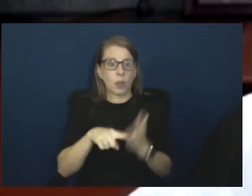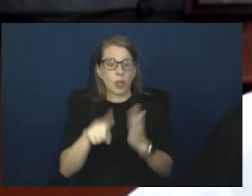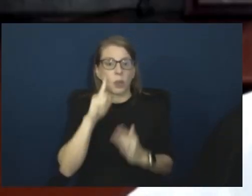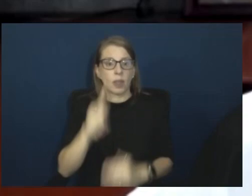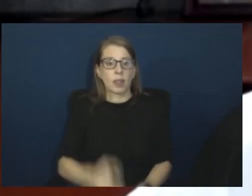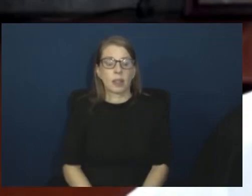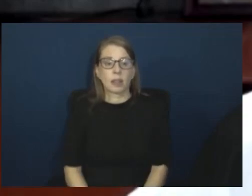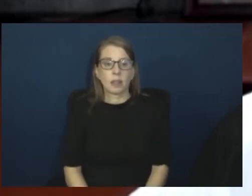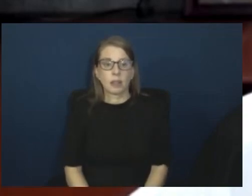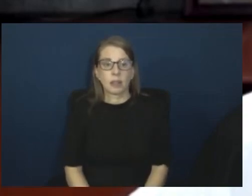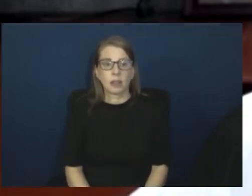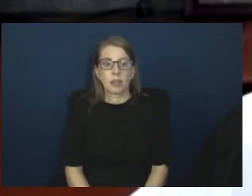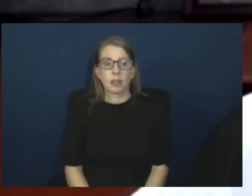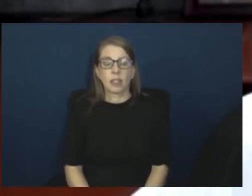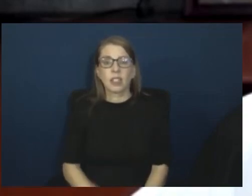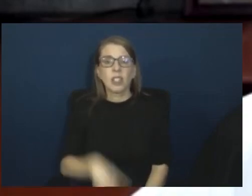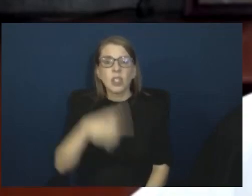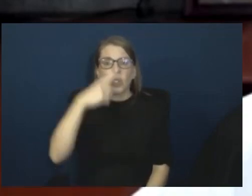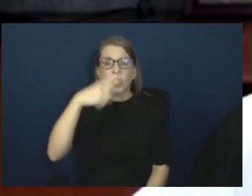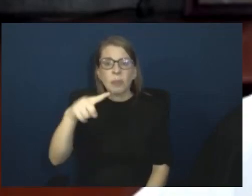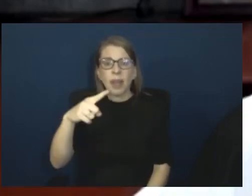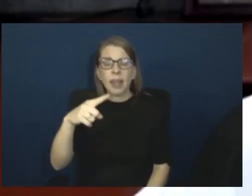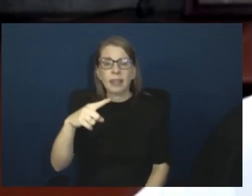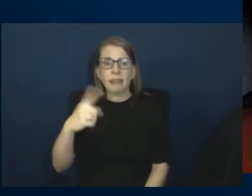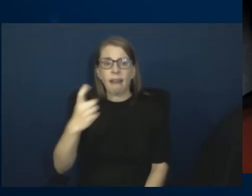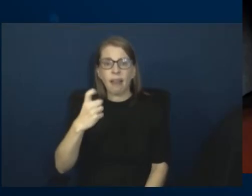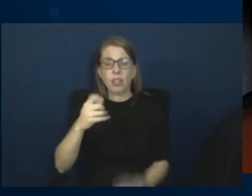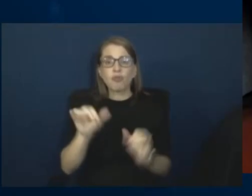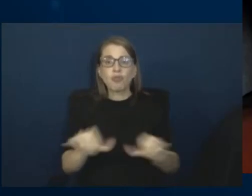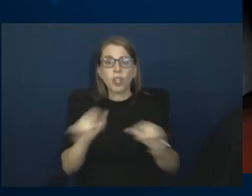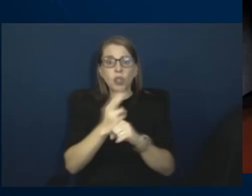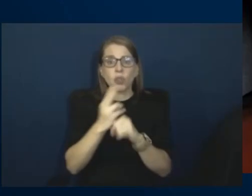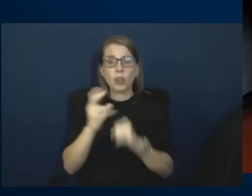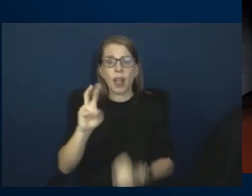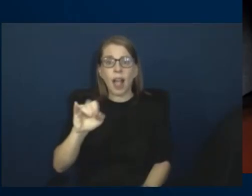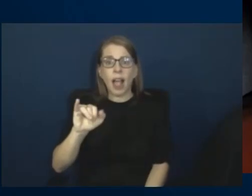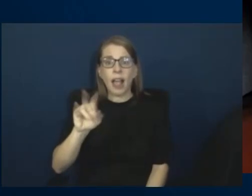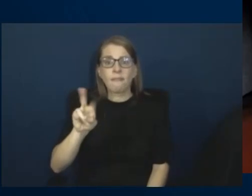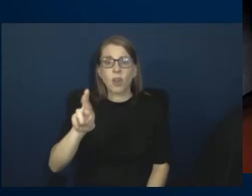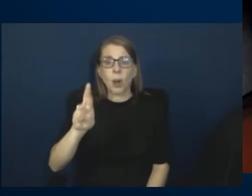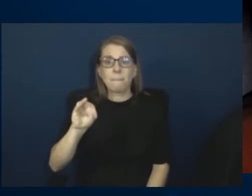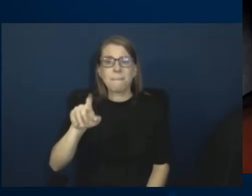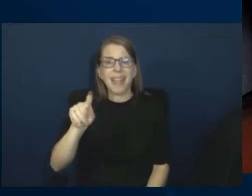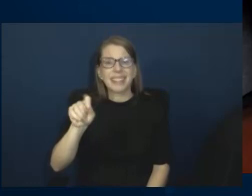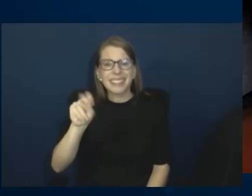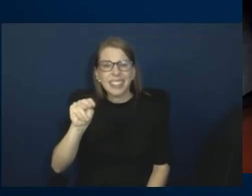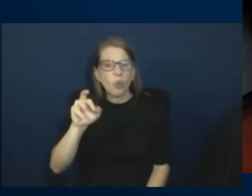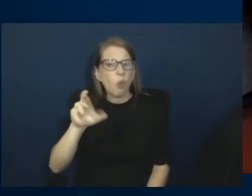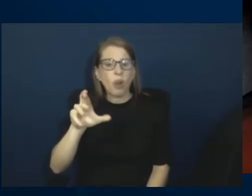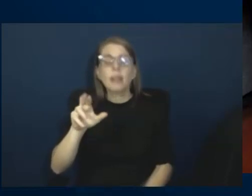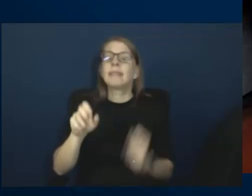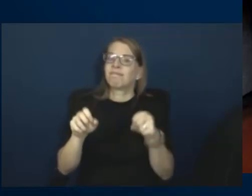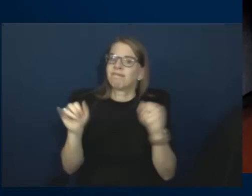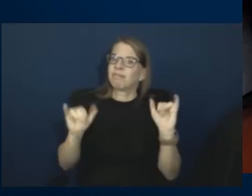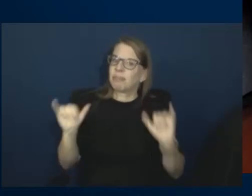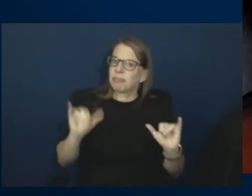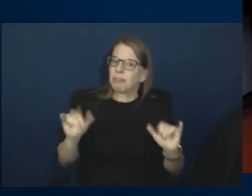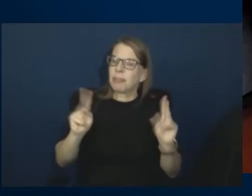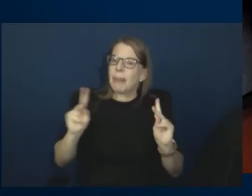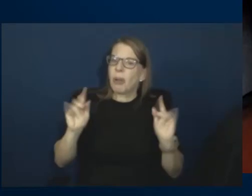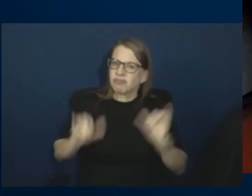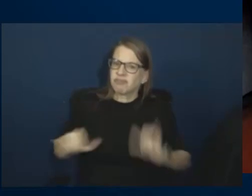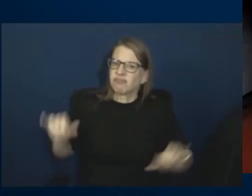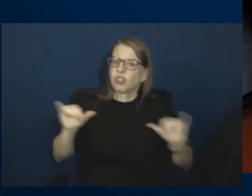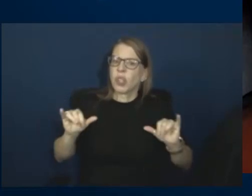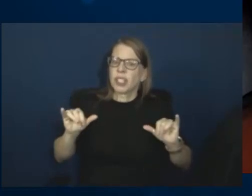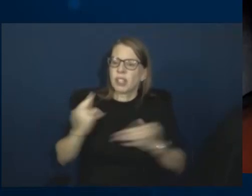So, can you repeat your question? The trend of using ivermectin? Just this trend that people are on, this trend of